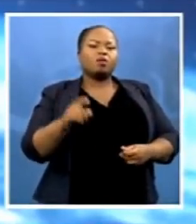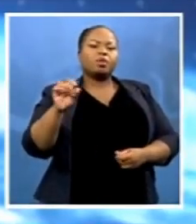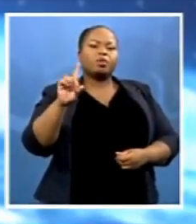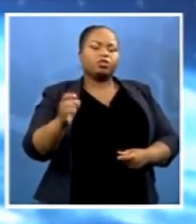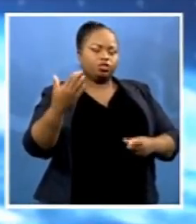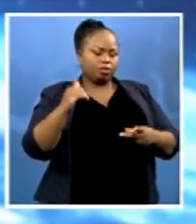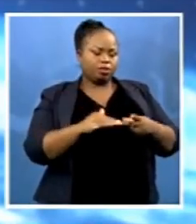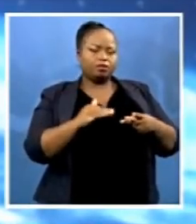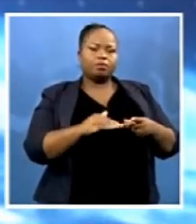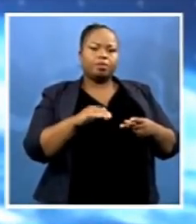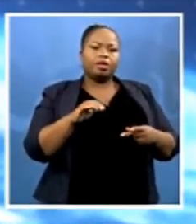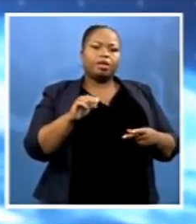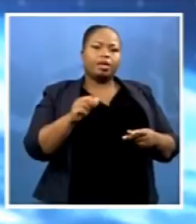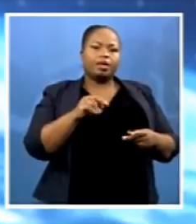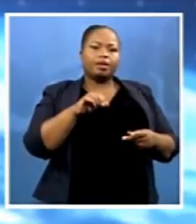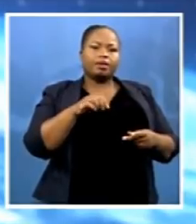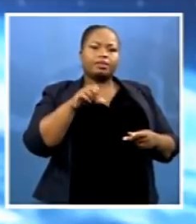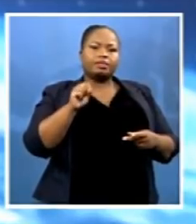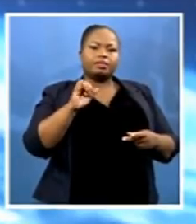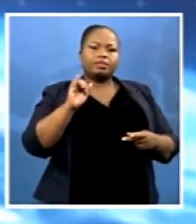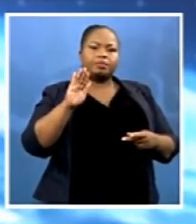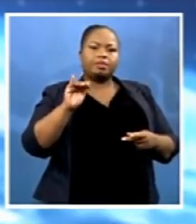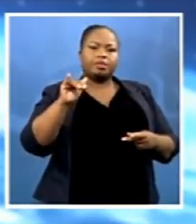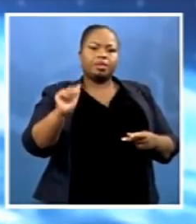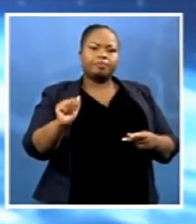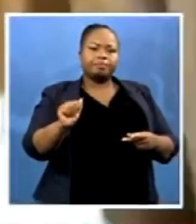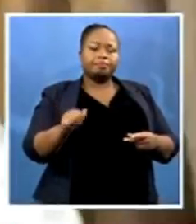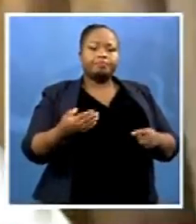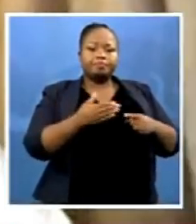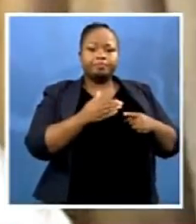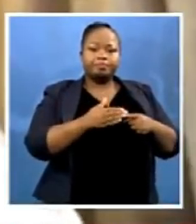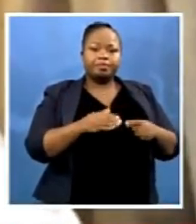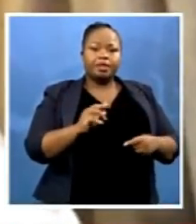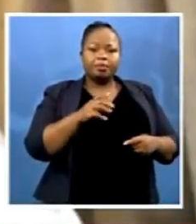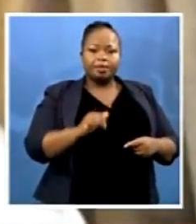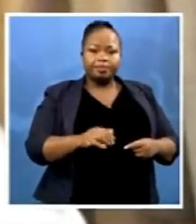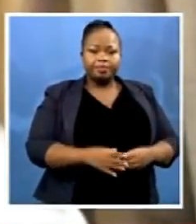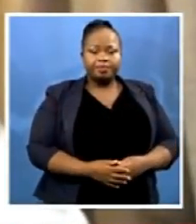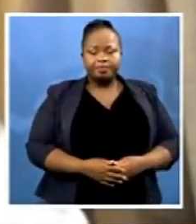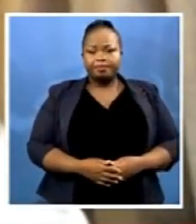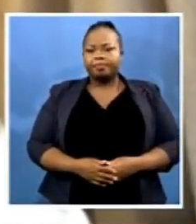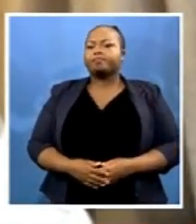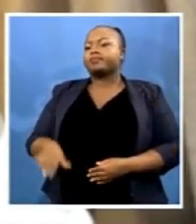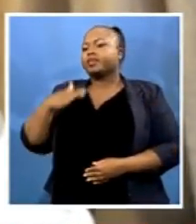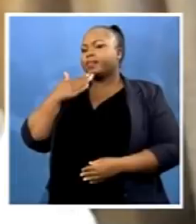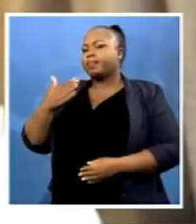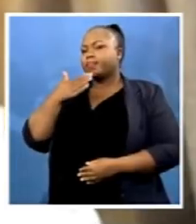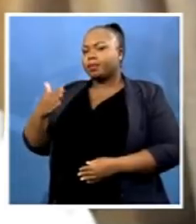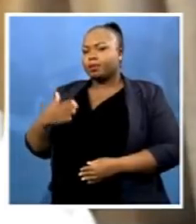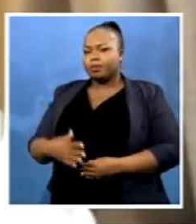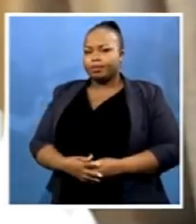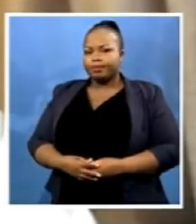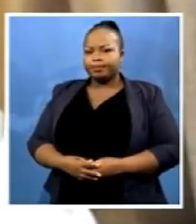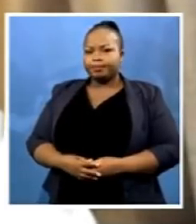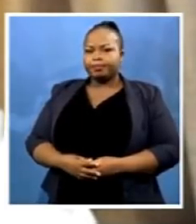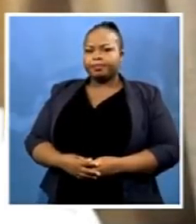well. Anu first. Thank you very much. Anu Adoye from Mail and Guardian in South Africa. My question is